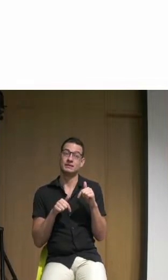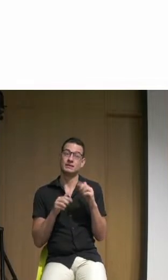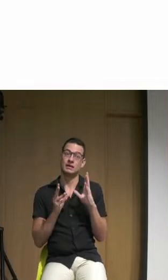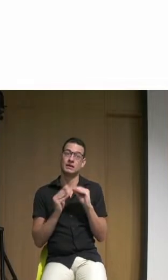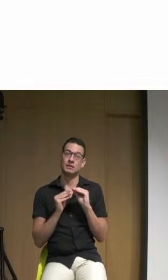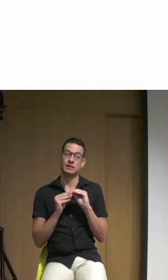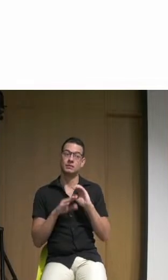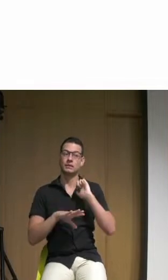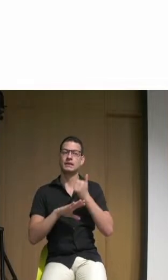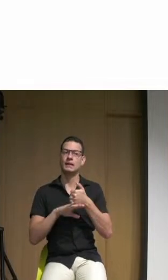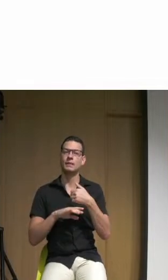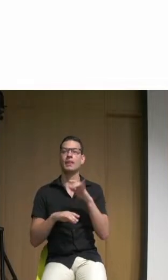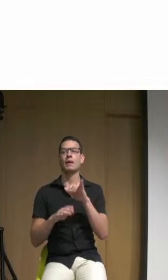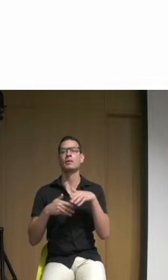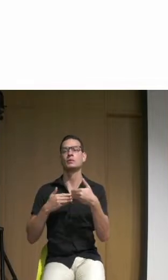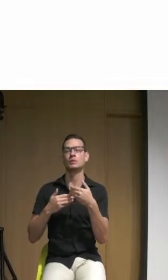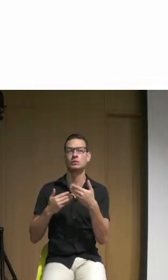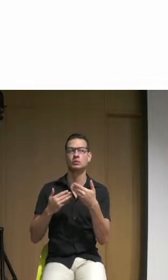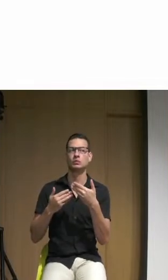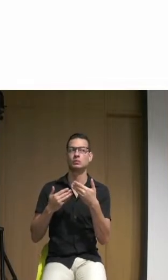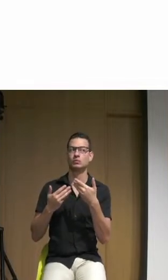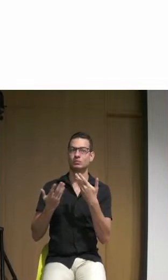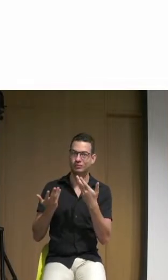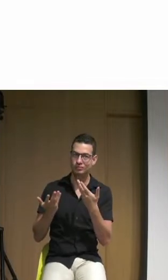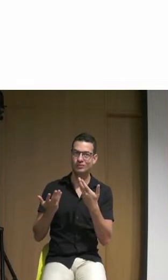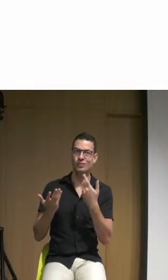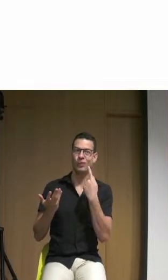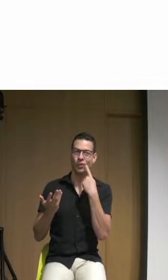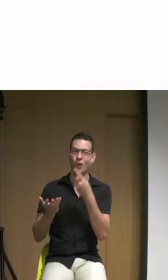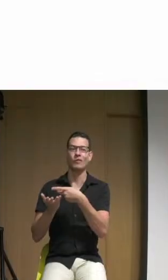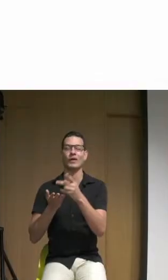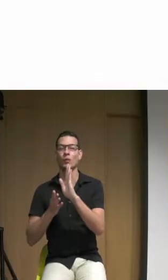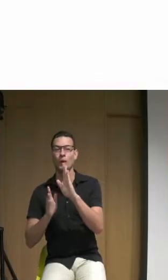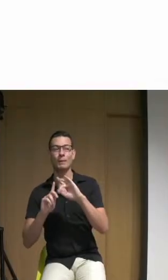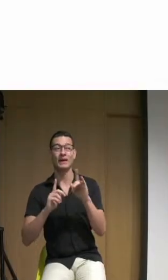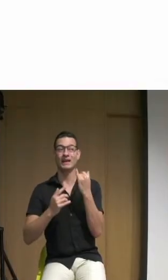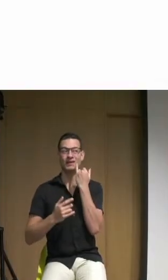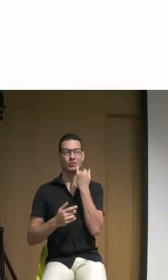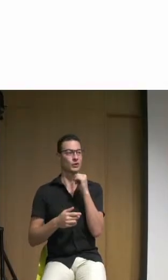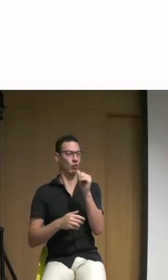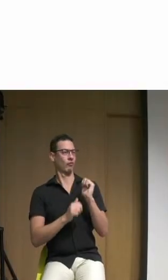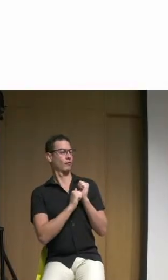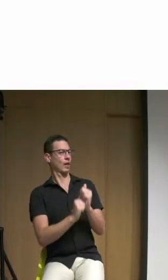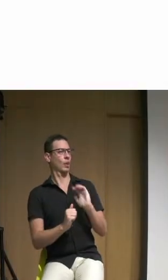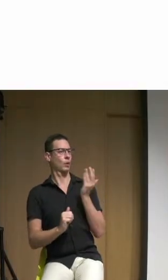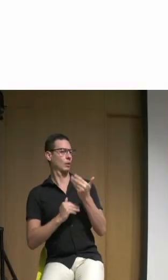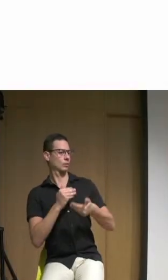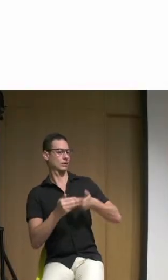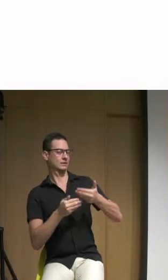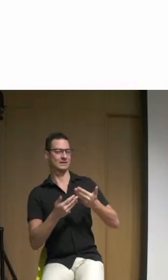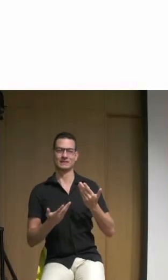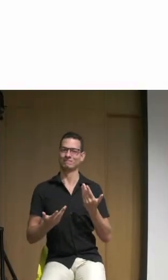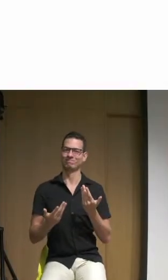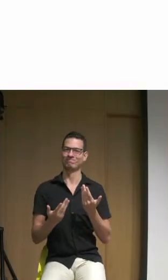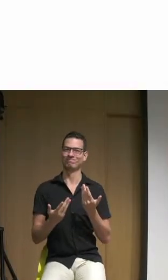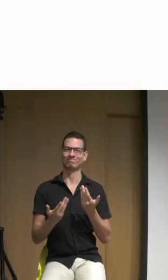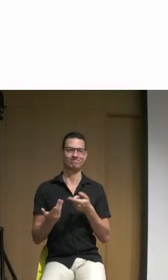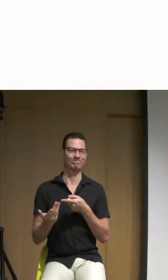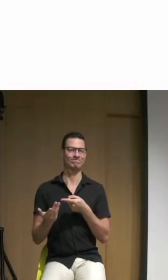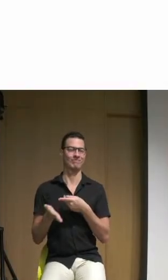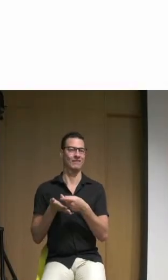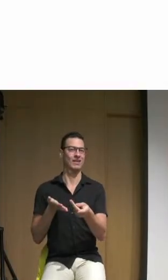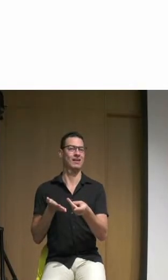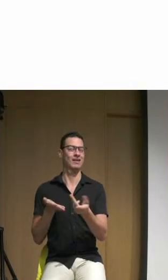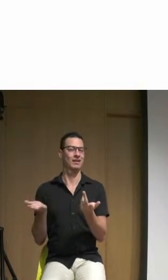what happened as a result of taking that shortcut. And I think I'm just troubled by that. And we need to have, that to me feels